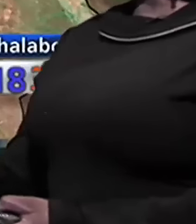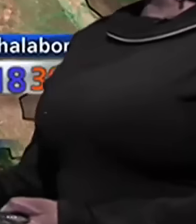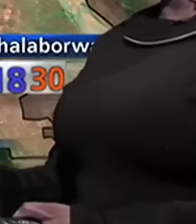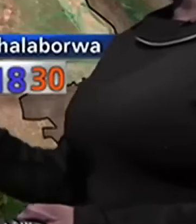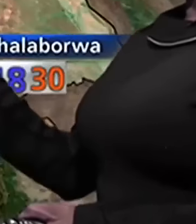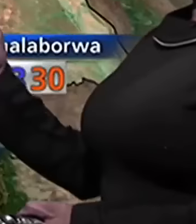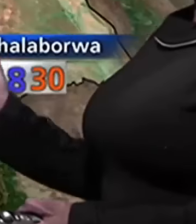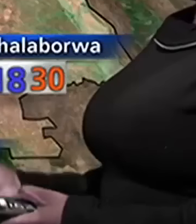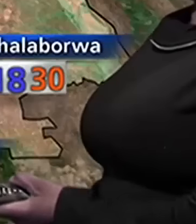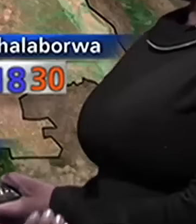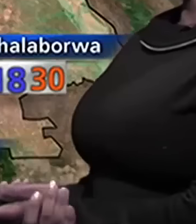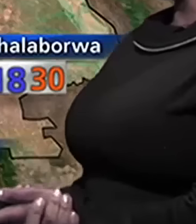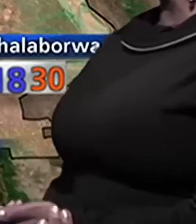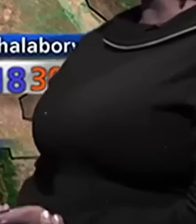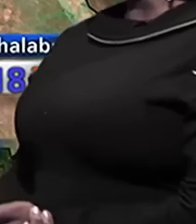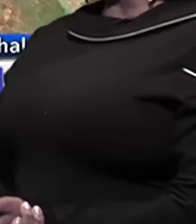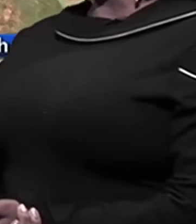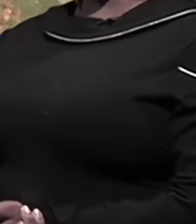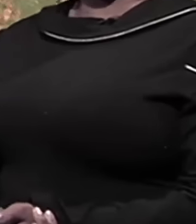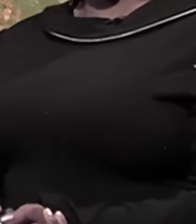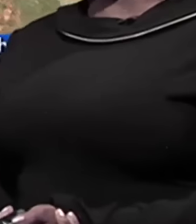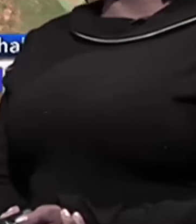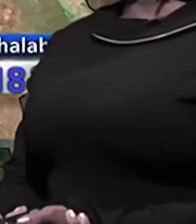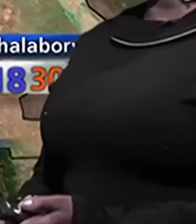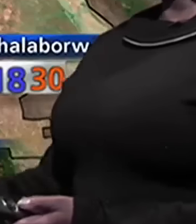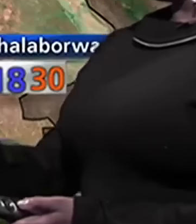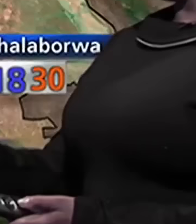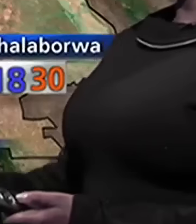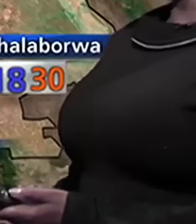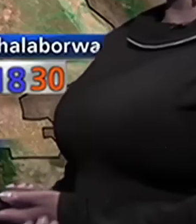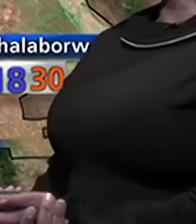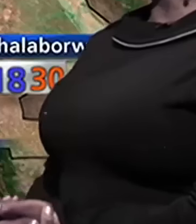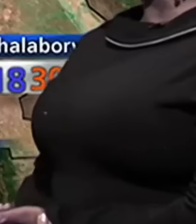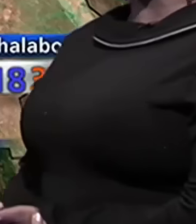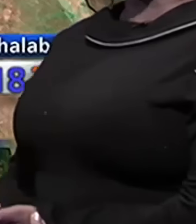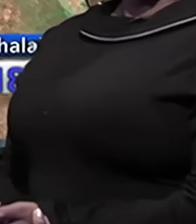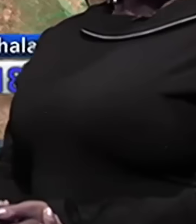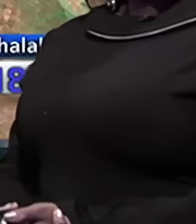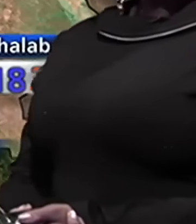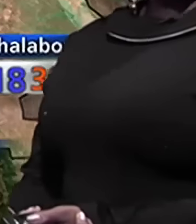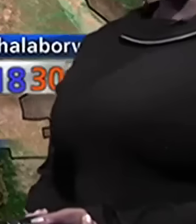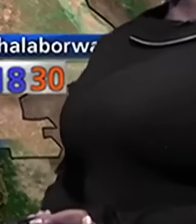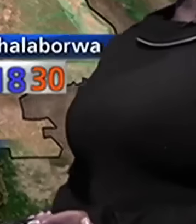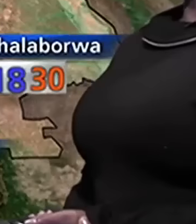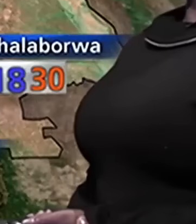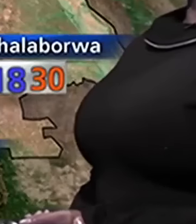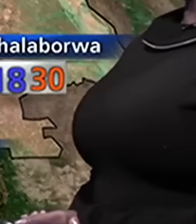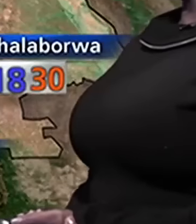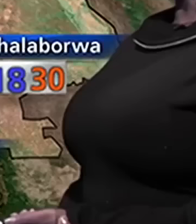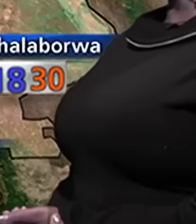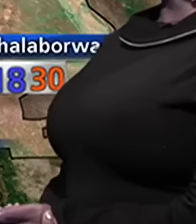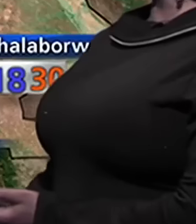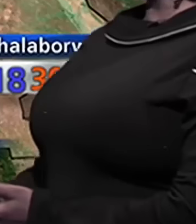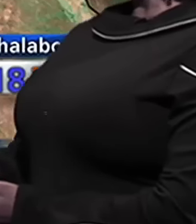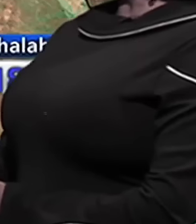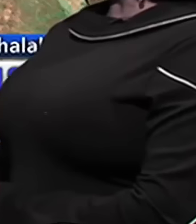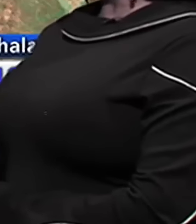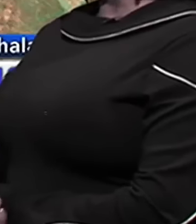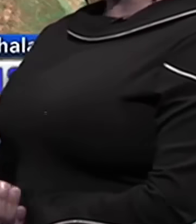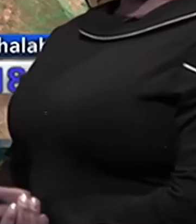go le Phalale godimo go Mosina Thoyando ka tša 27 re lebella jwale gona le Polokwane Mokopane Moletši le gona ga Mashashane go tla fisha